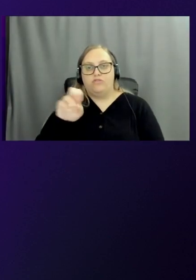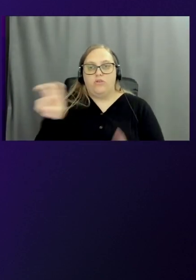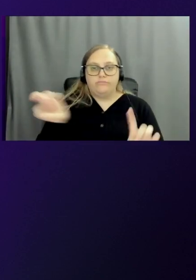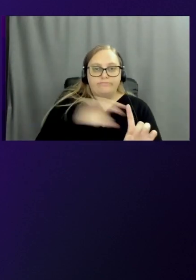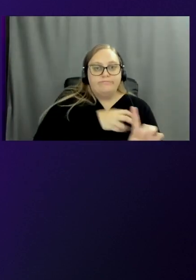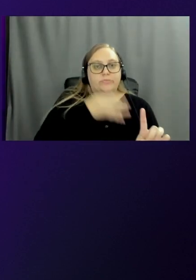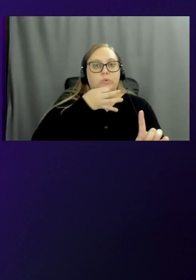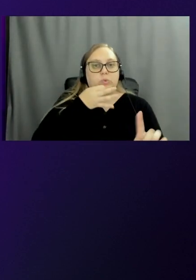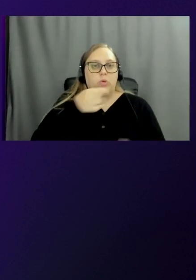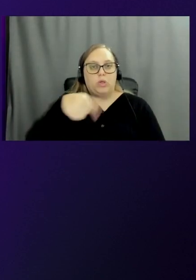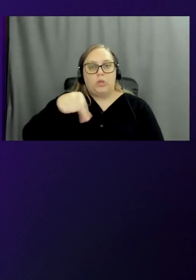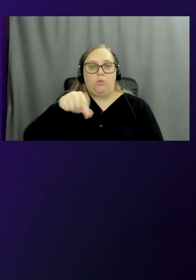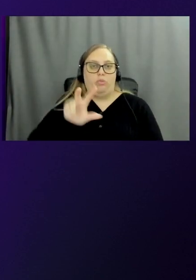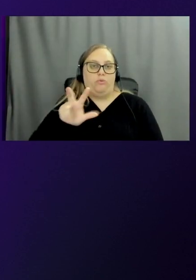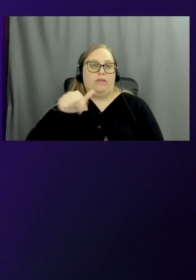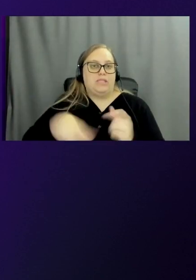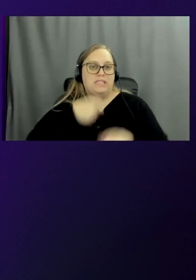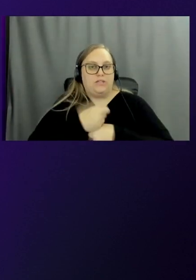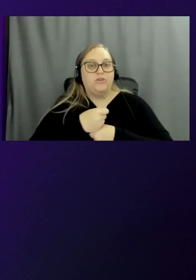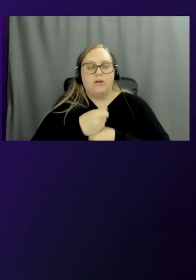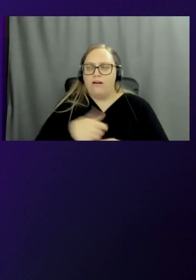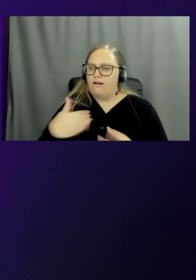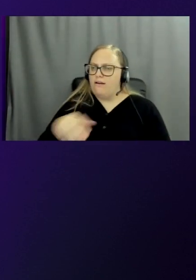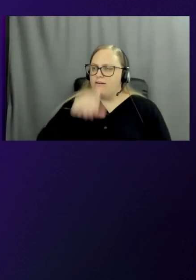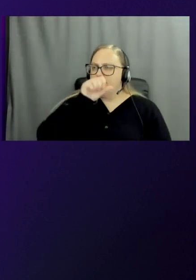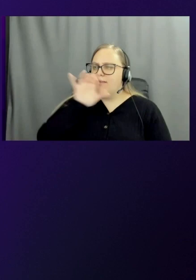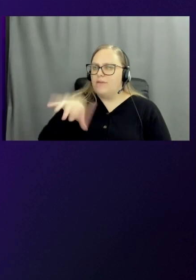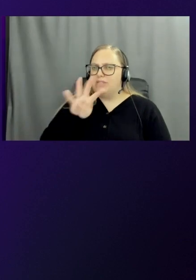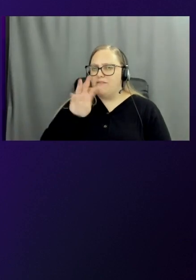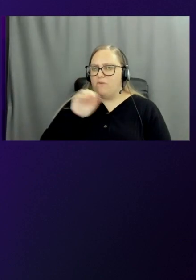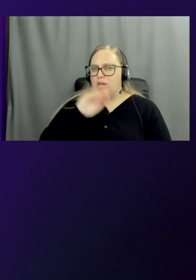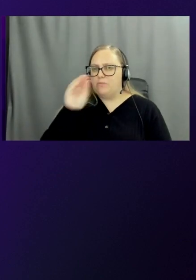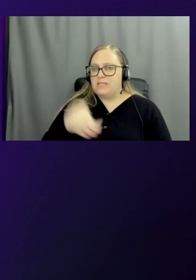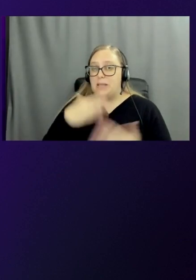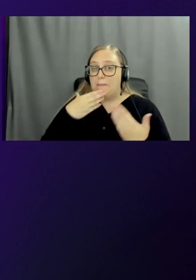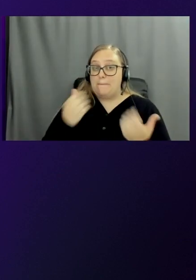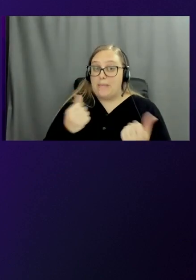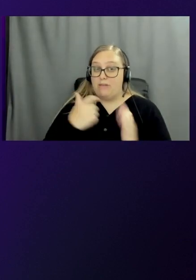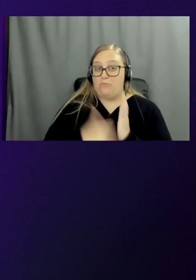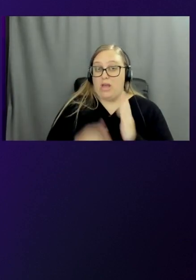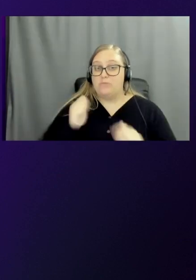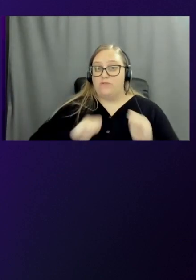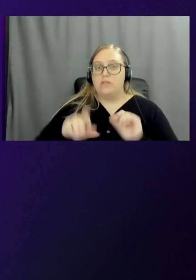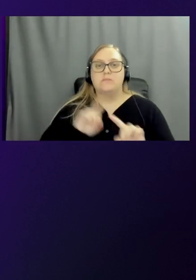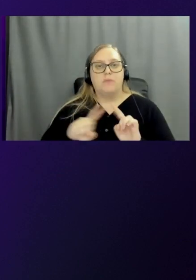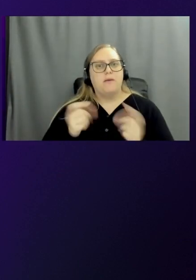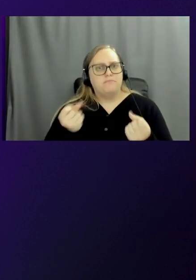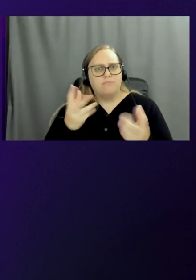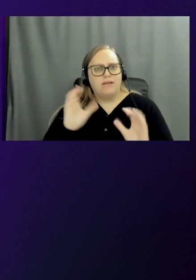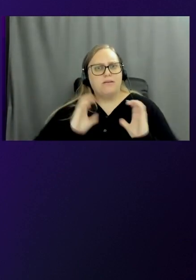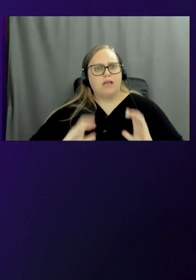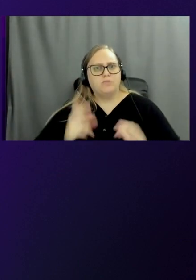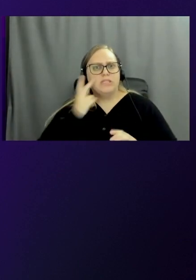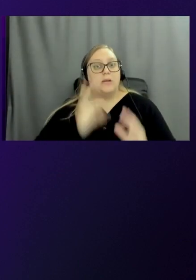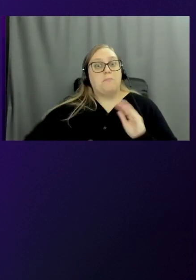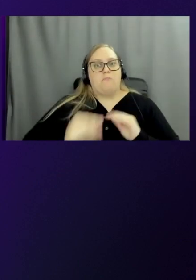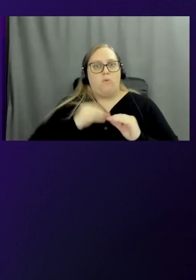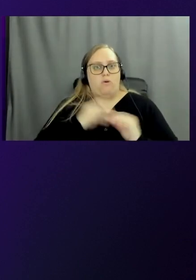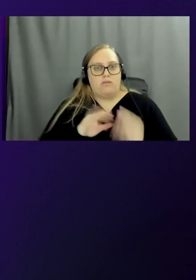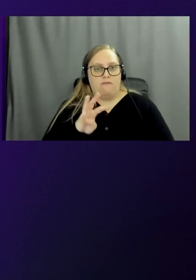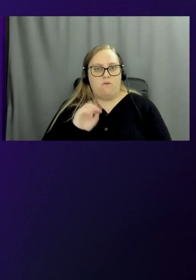in Q3 of this year. Yeah, I love that even though we say 40% better price performance, many customers are seeing much more than that. Yeah, that's true. So are we seeing